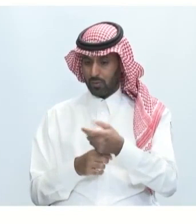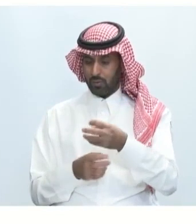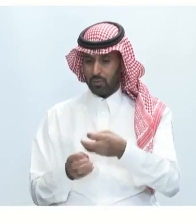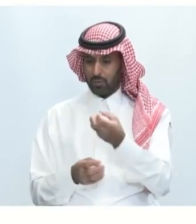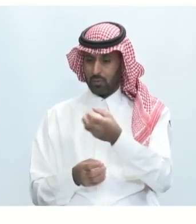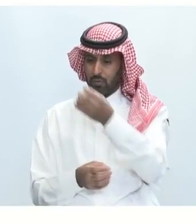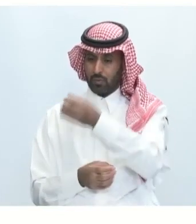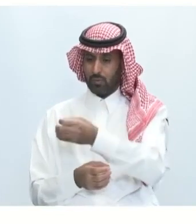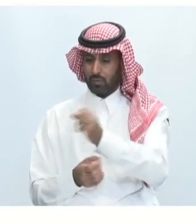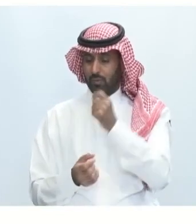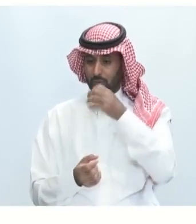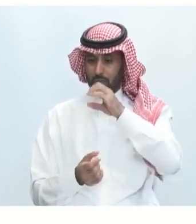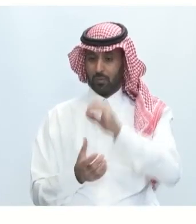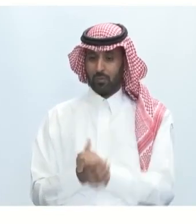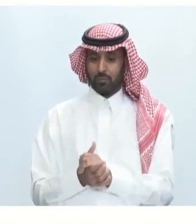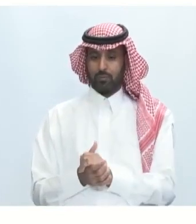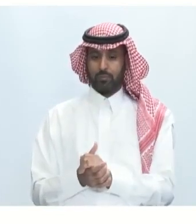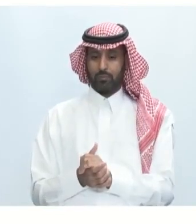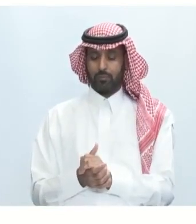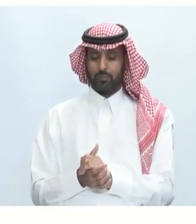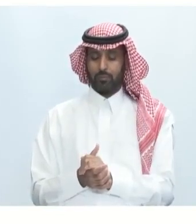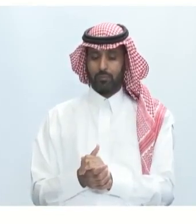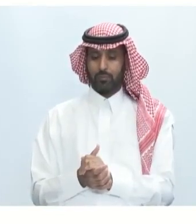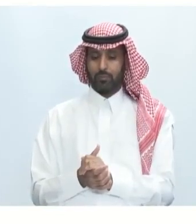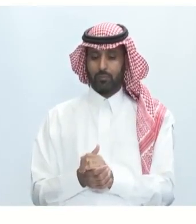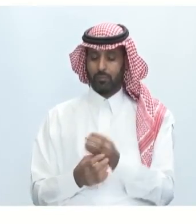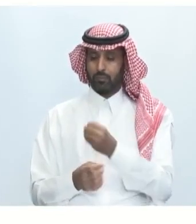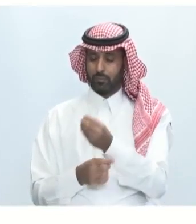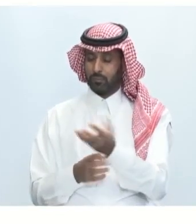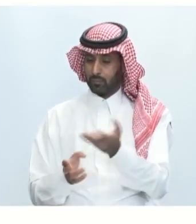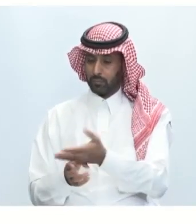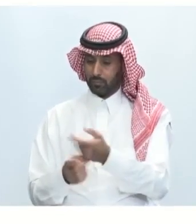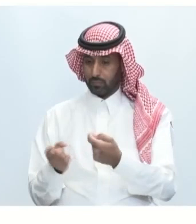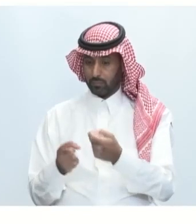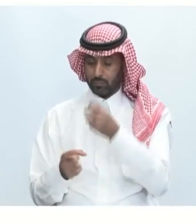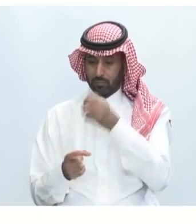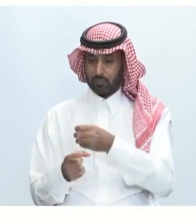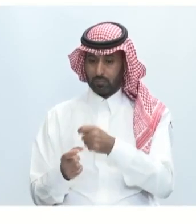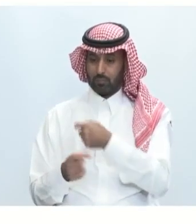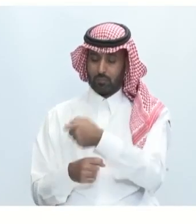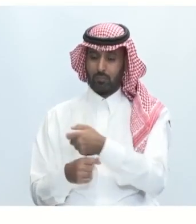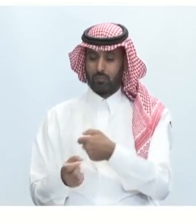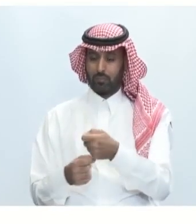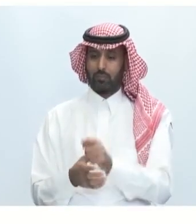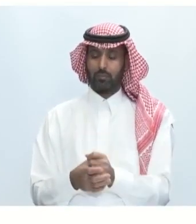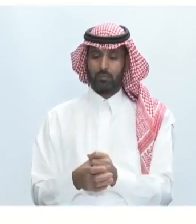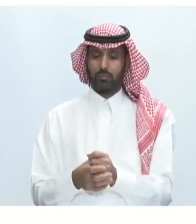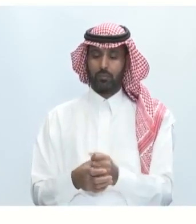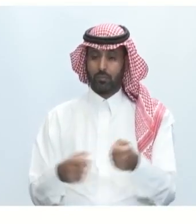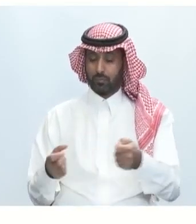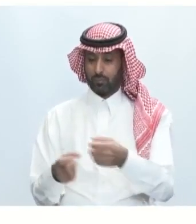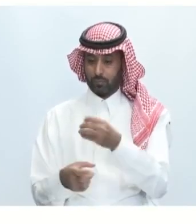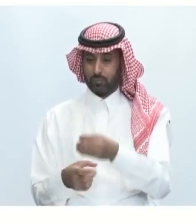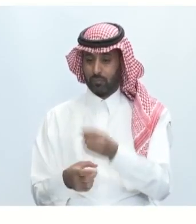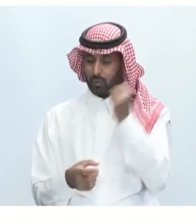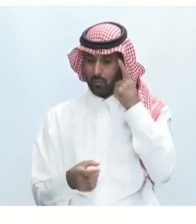a glass of water. Or you can say the talk show host poured a glass of water for the celebrity. Of course, the